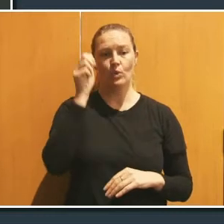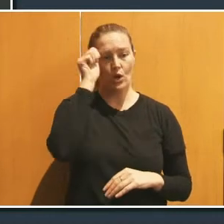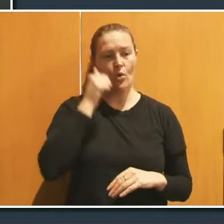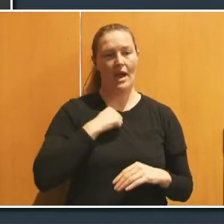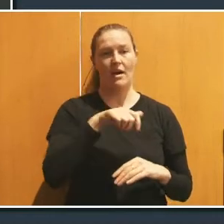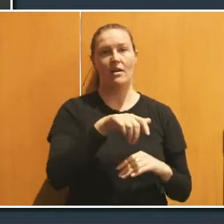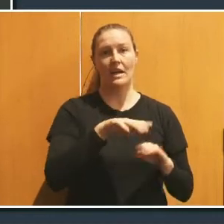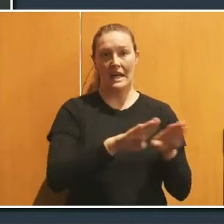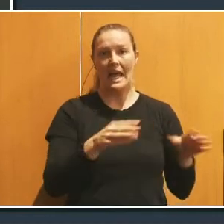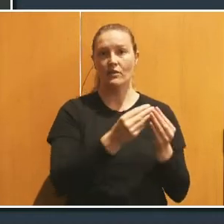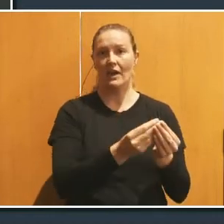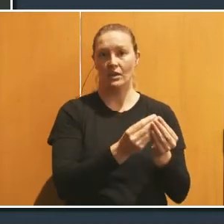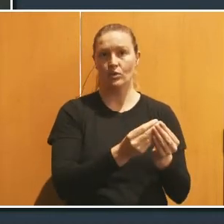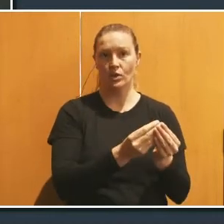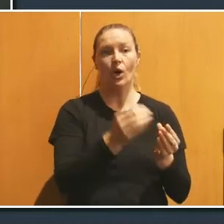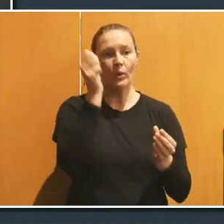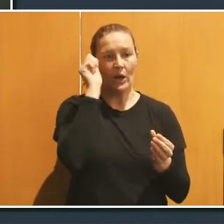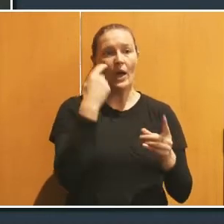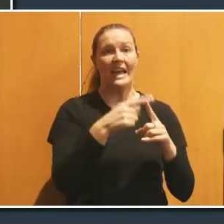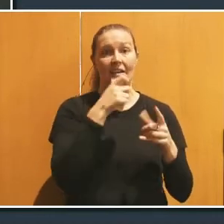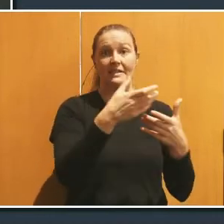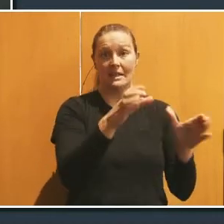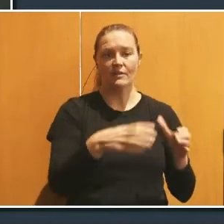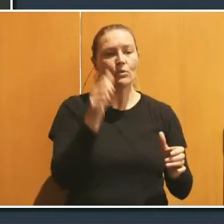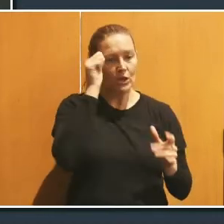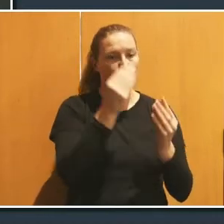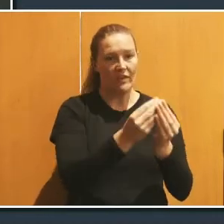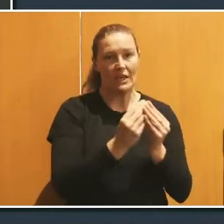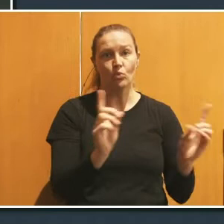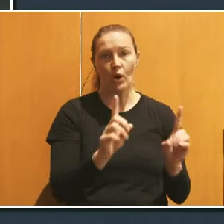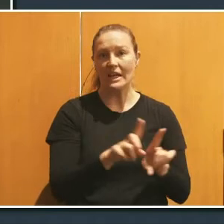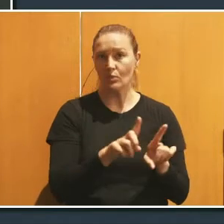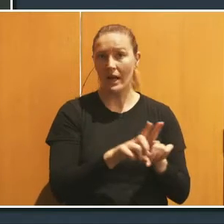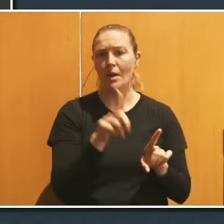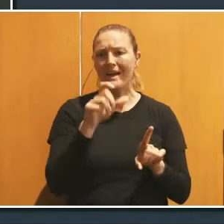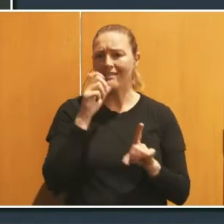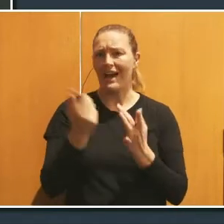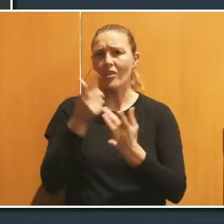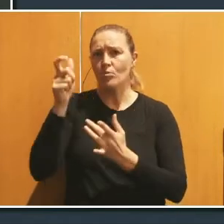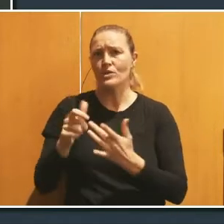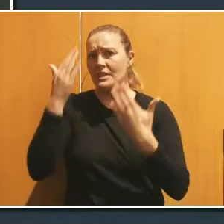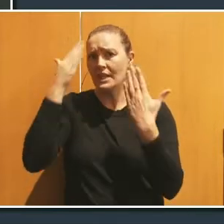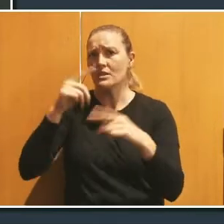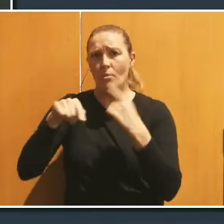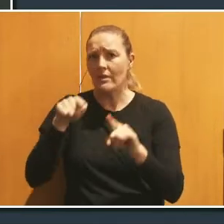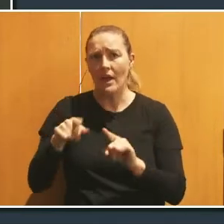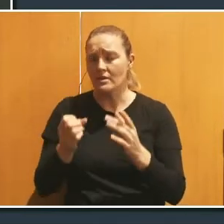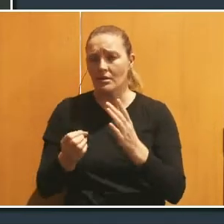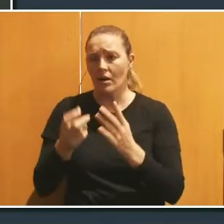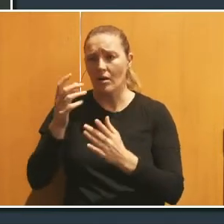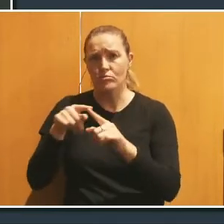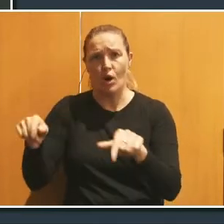when we subdivide it what it's going to be worth and what it's going to sell for. But for someone who doesn't know about doing development and has no idea,